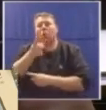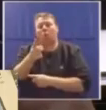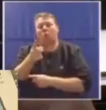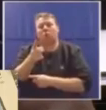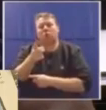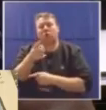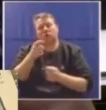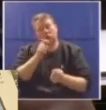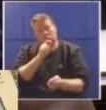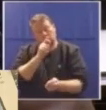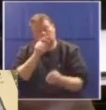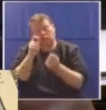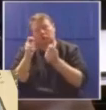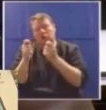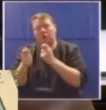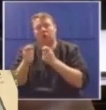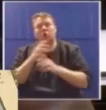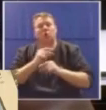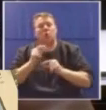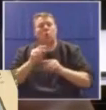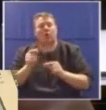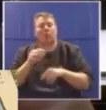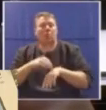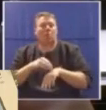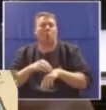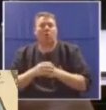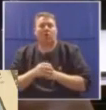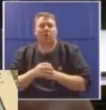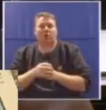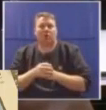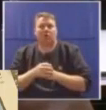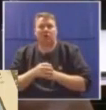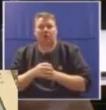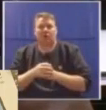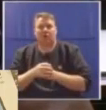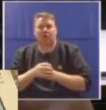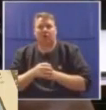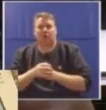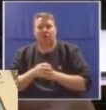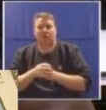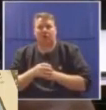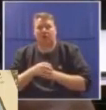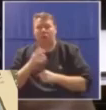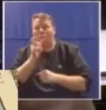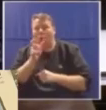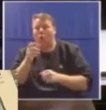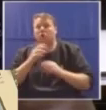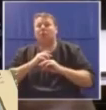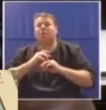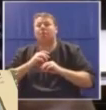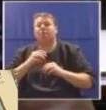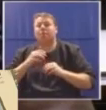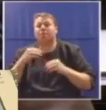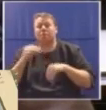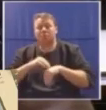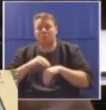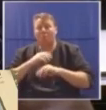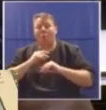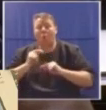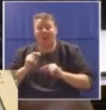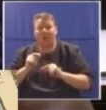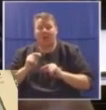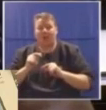to transition much quicker. And for me, the word much quicker is telling, much quicker from relying on